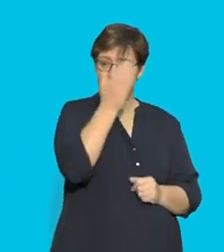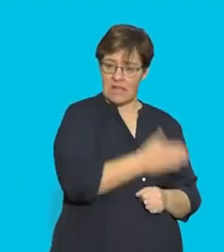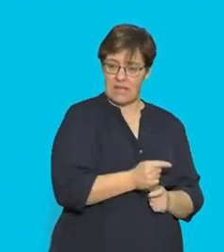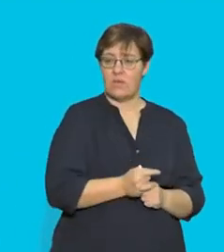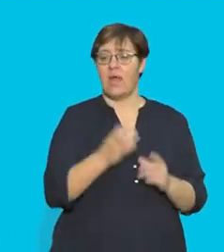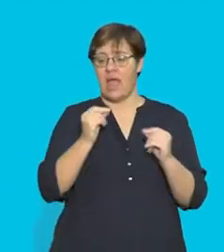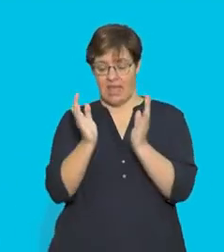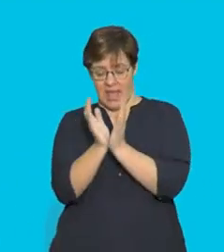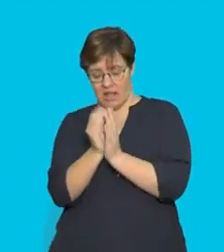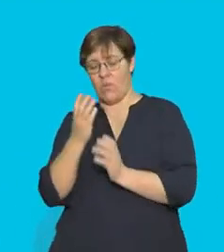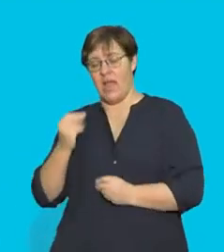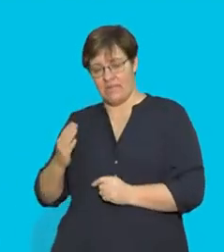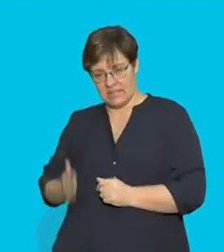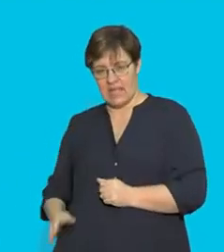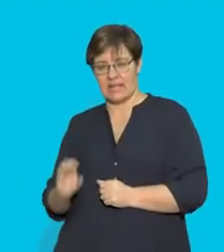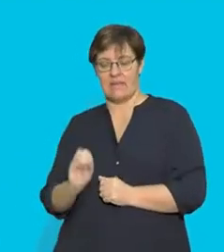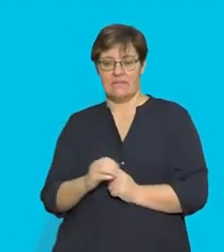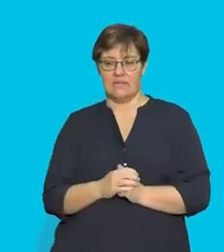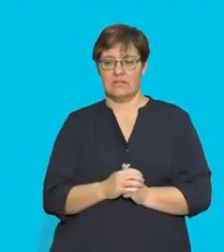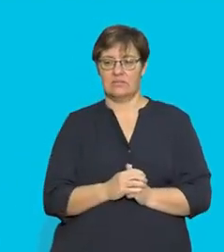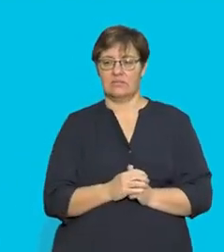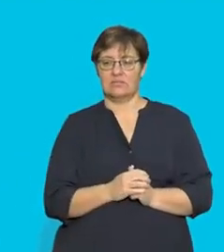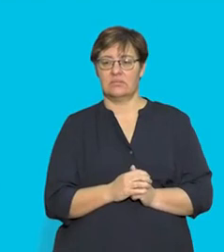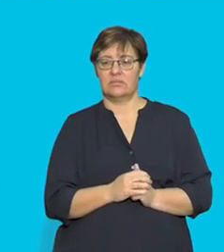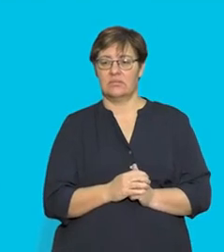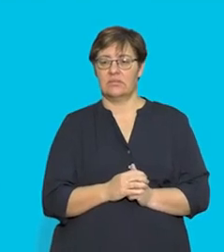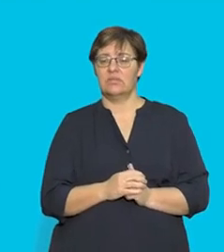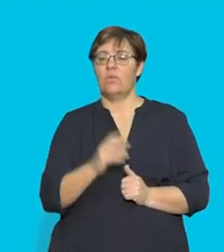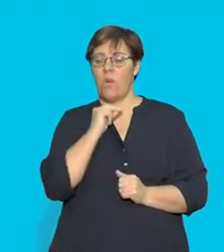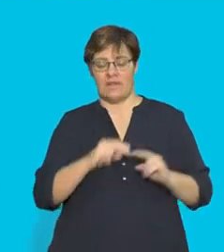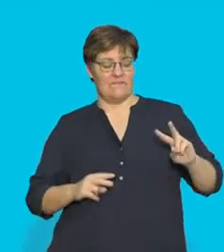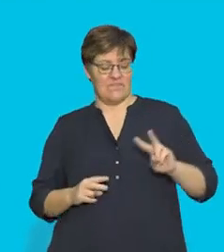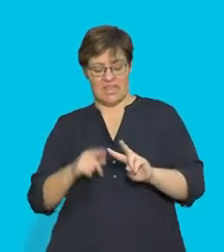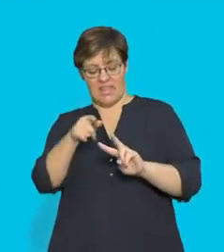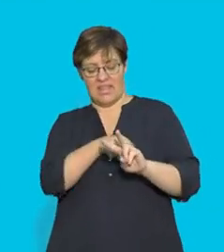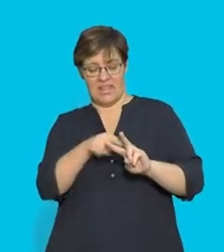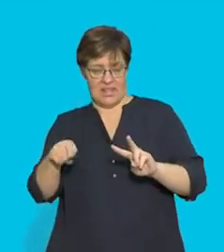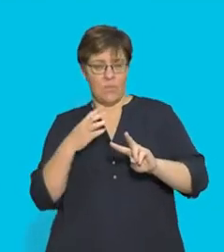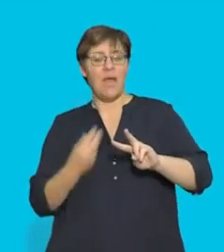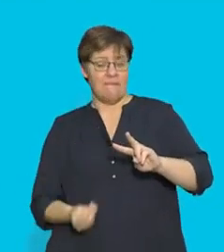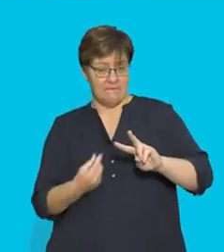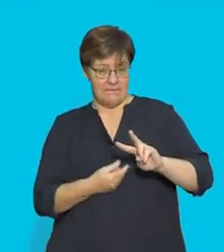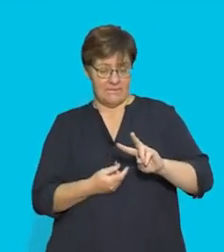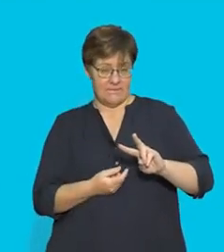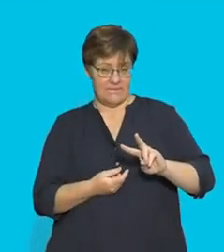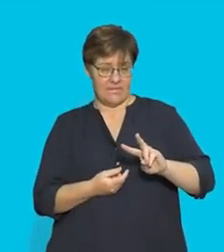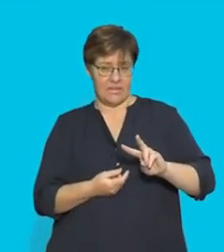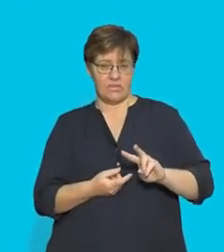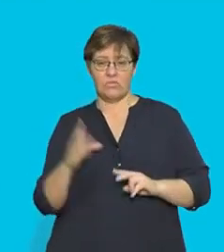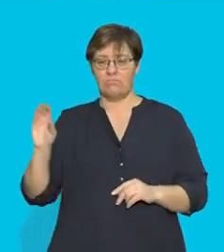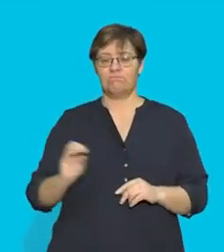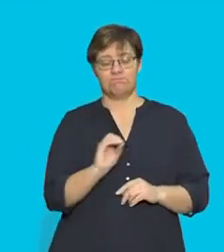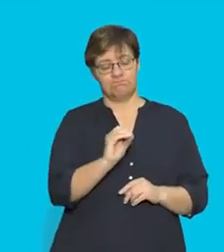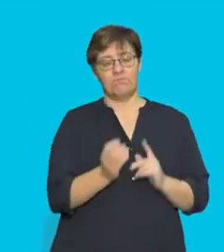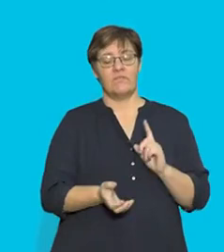got this angle, and we've got this side. Remember, we're always looking for a kind of a V pattern. We've got side, angle, and a side. So we can